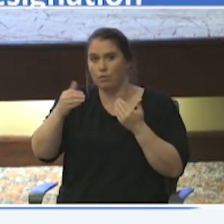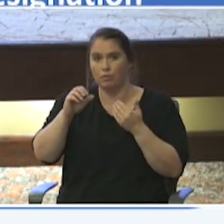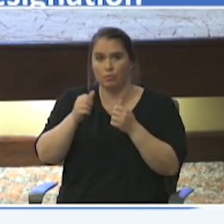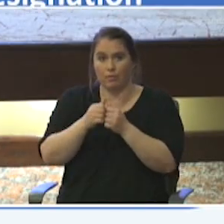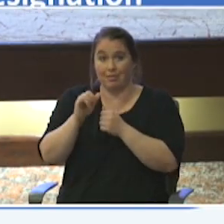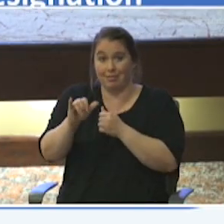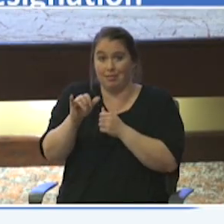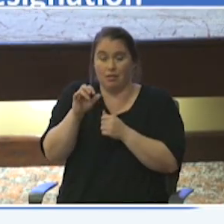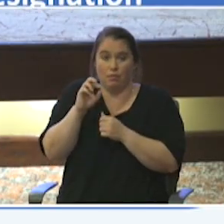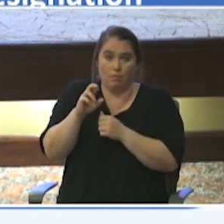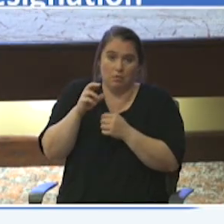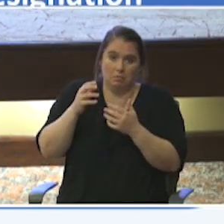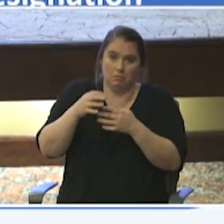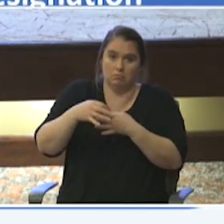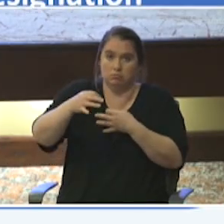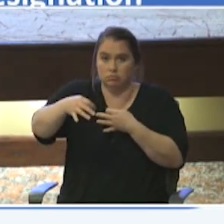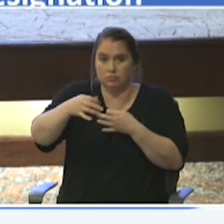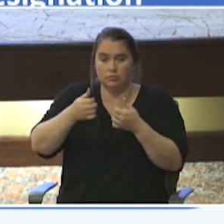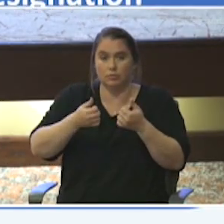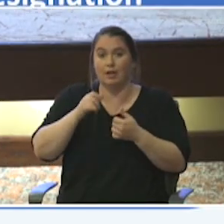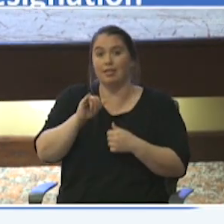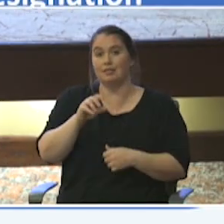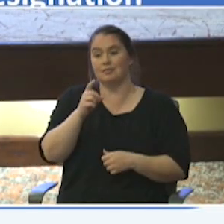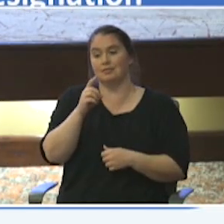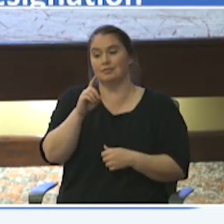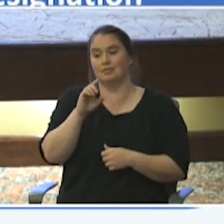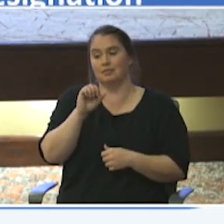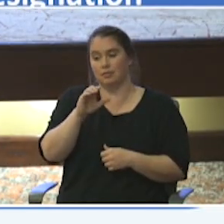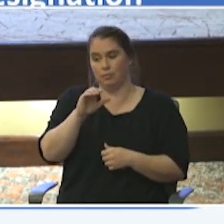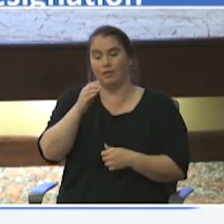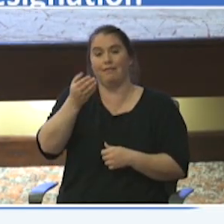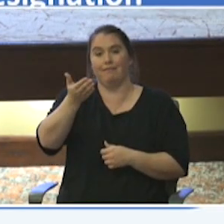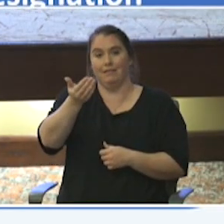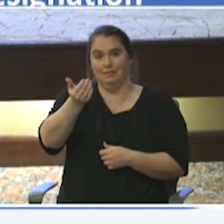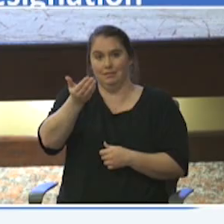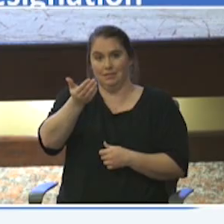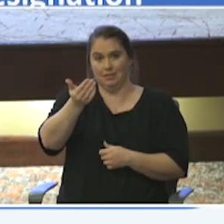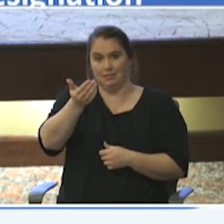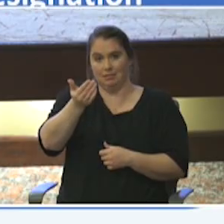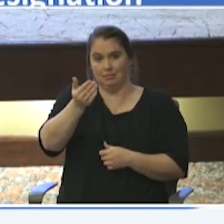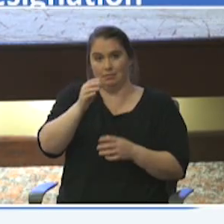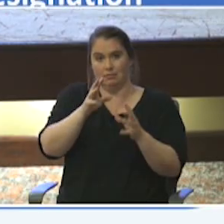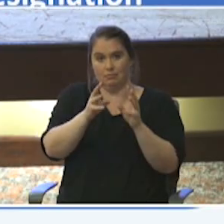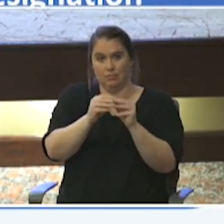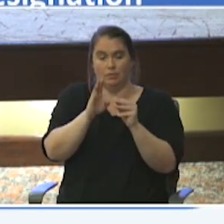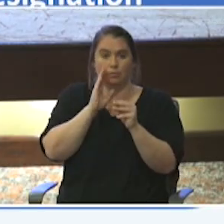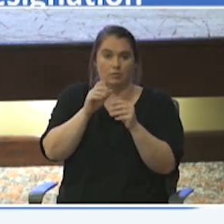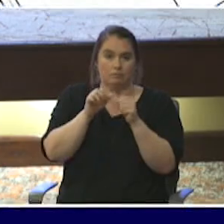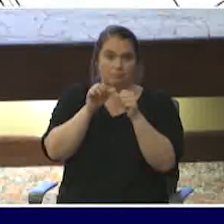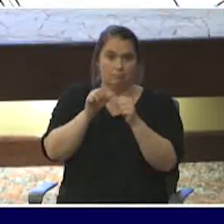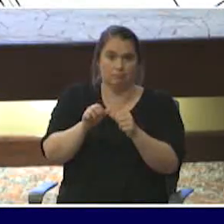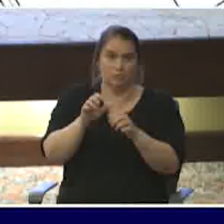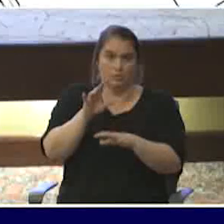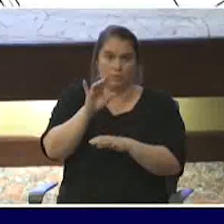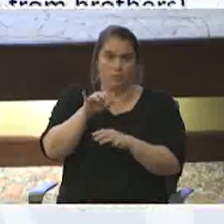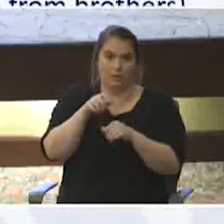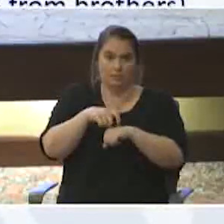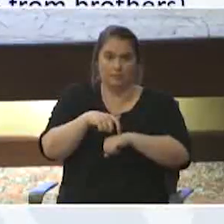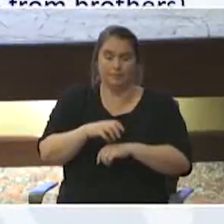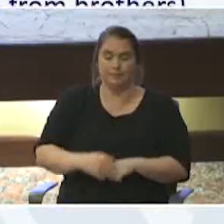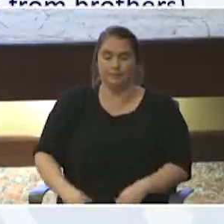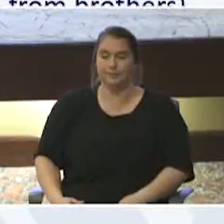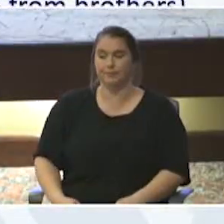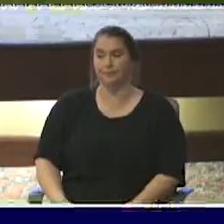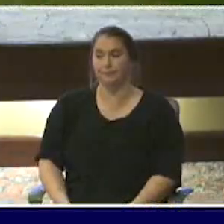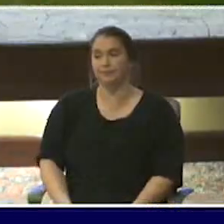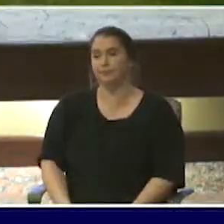designation. So that December 16th or 15th would be the date to be continued to. I